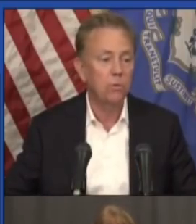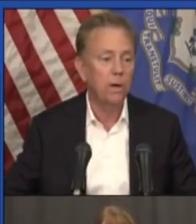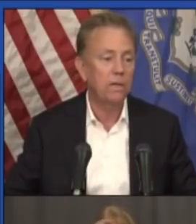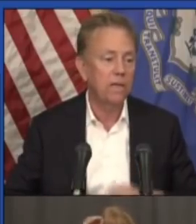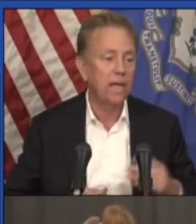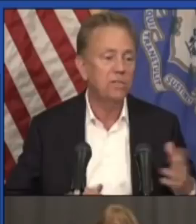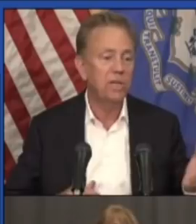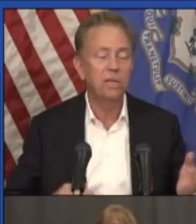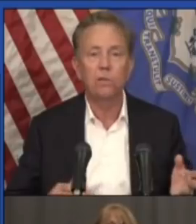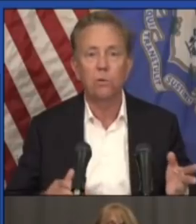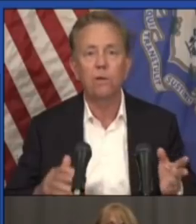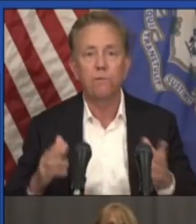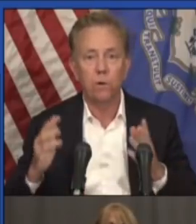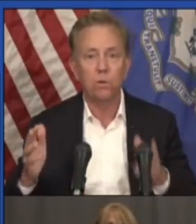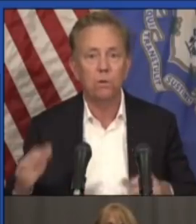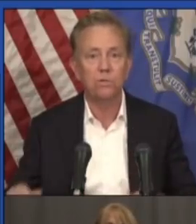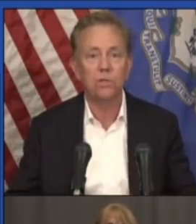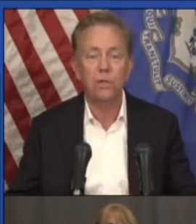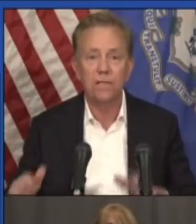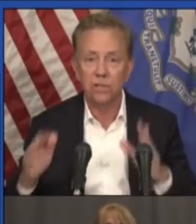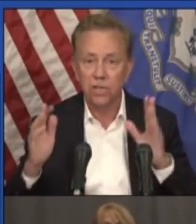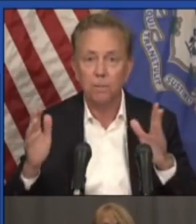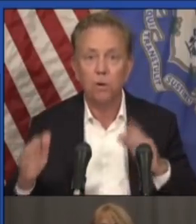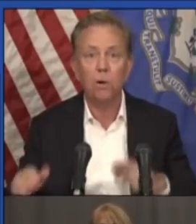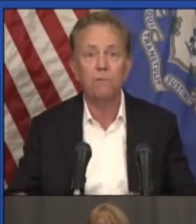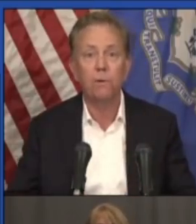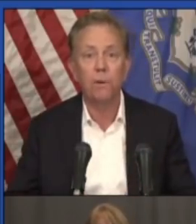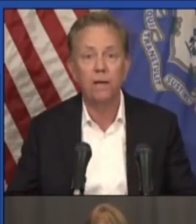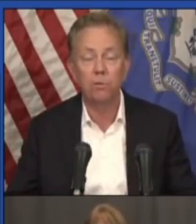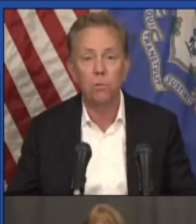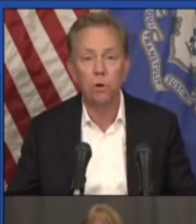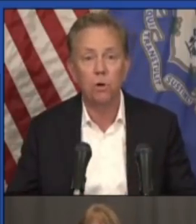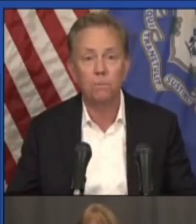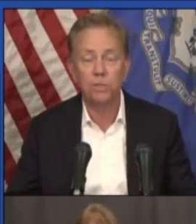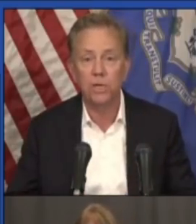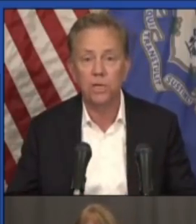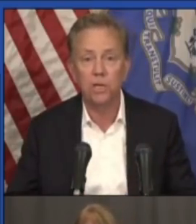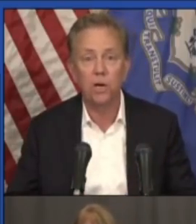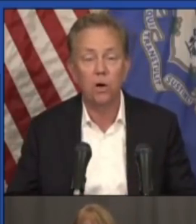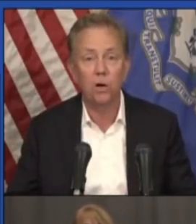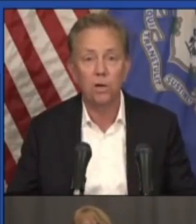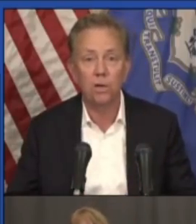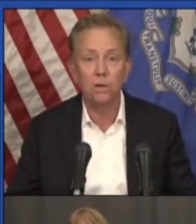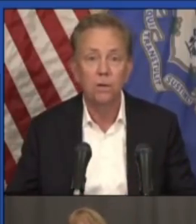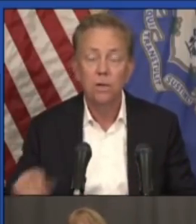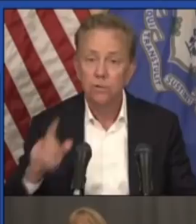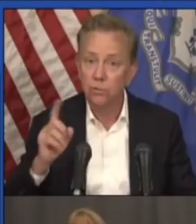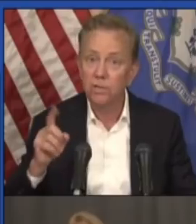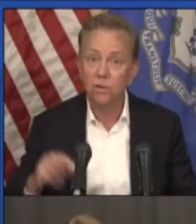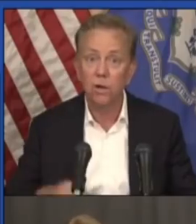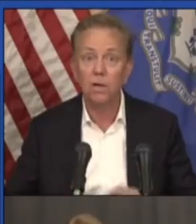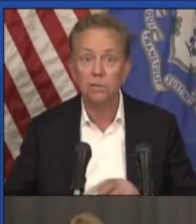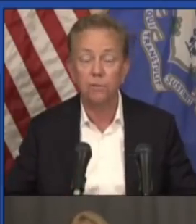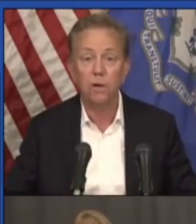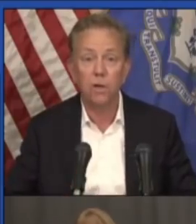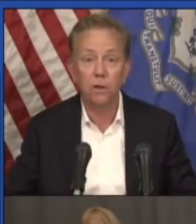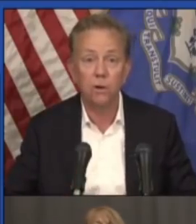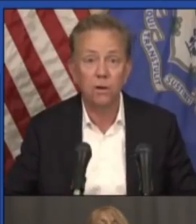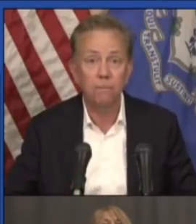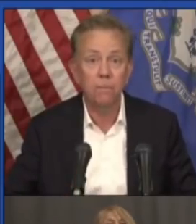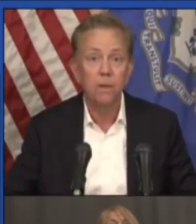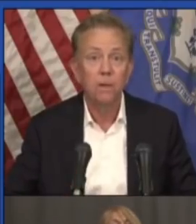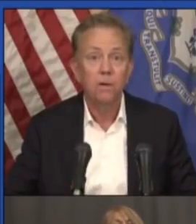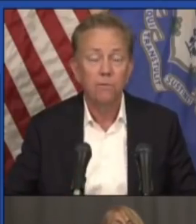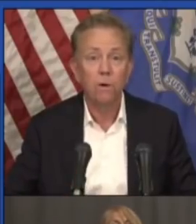the 18 to 34-year-olds. Still, that's a demographic we have to work on particularly hard. Drinks on us for